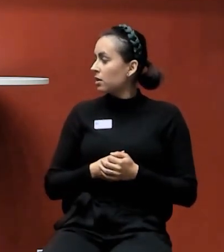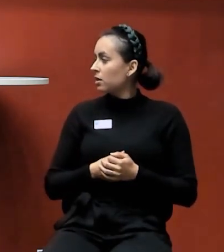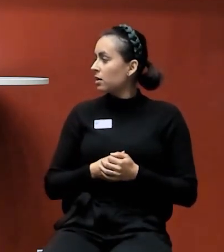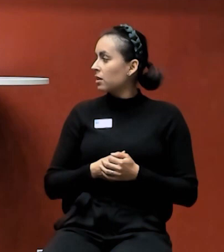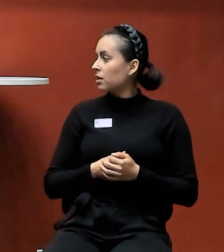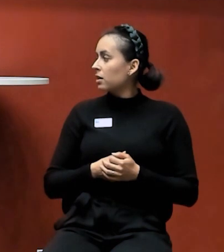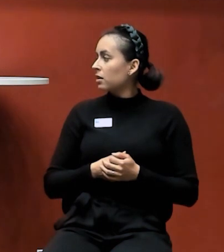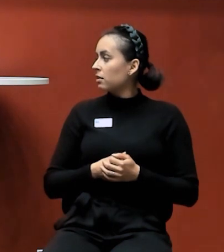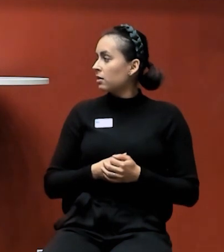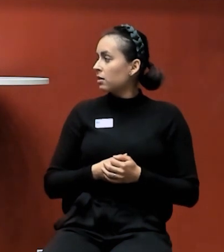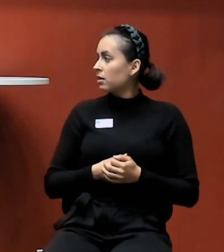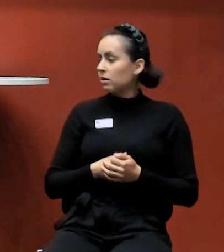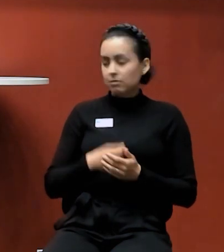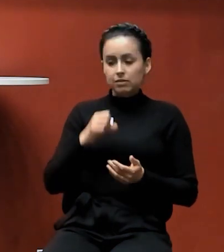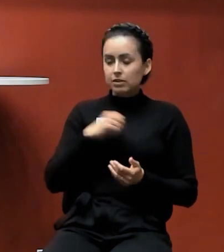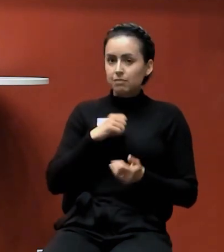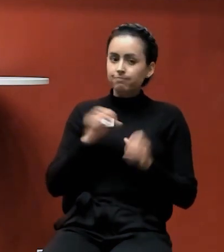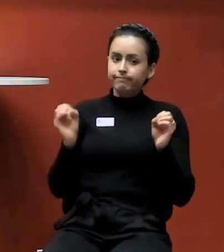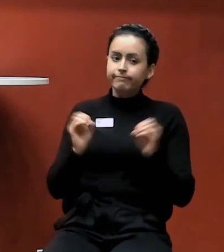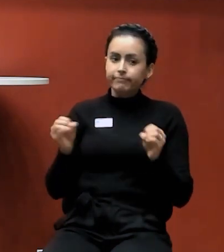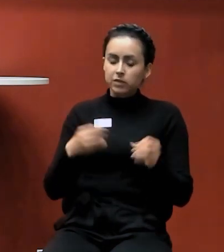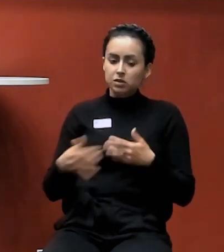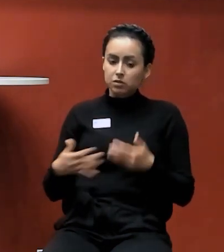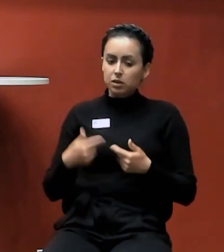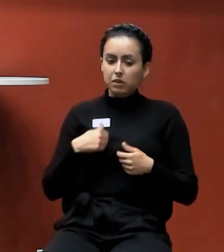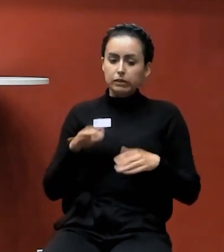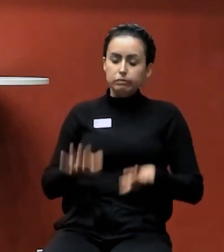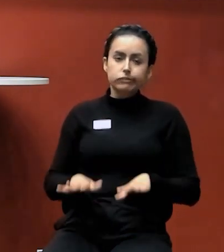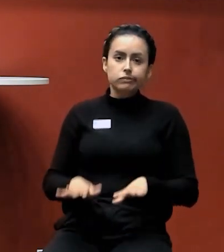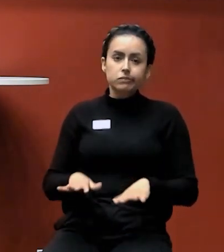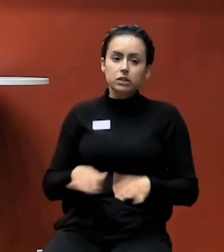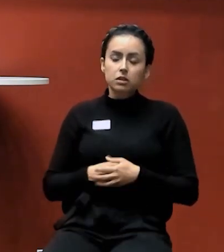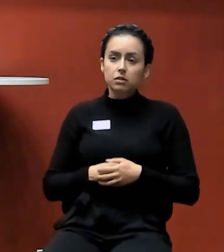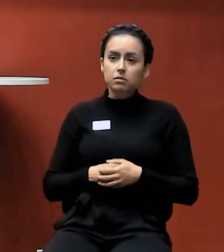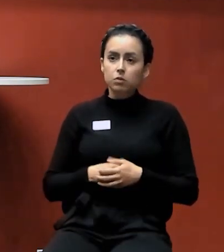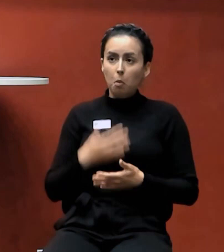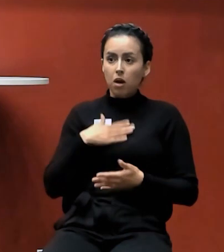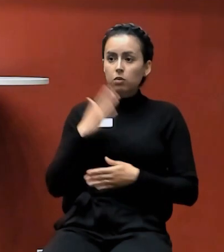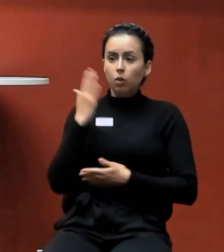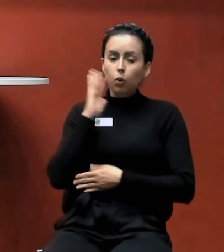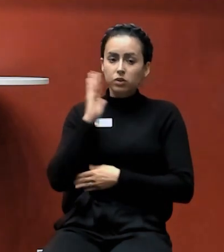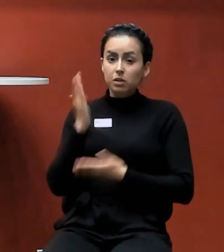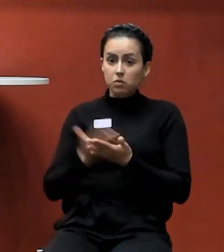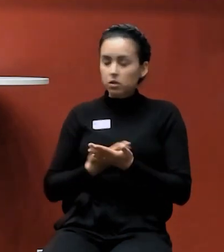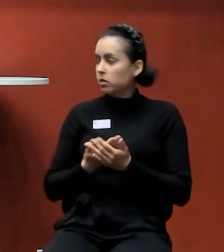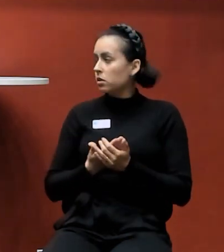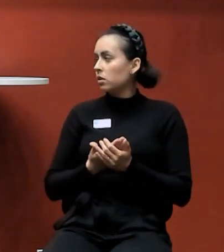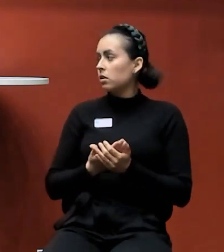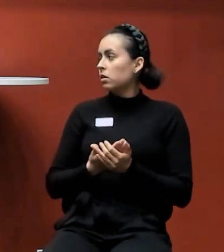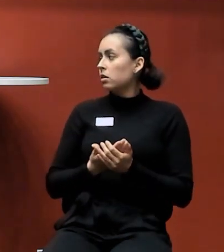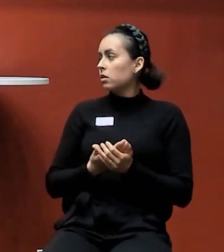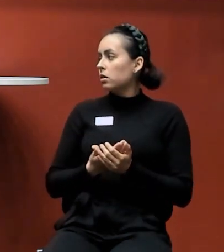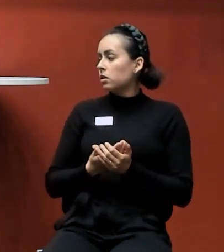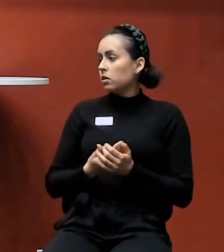So I had no work, like I was there. And in during my group, I asked my question,